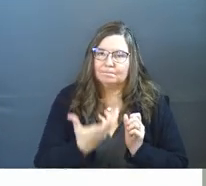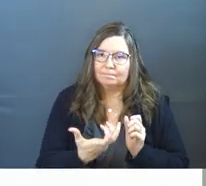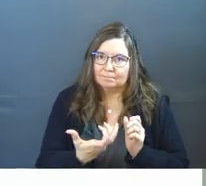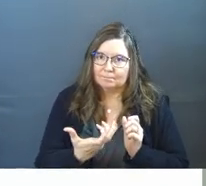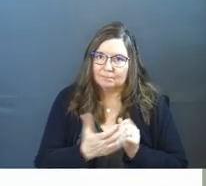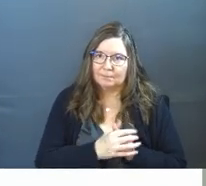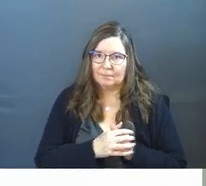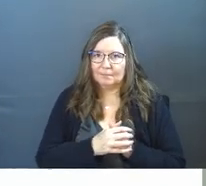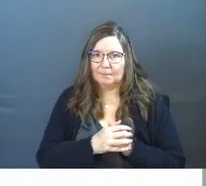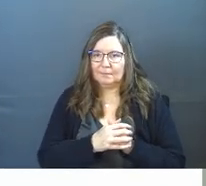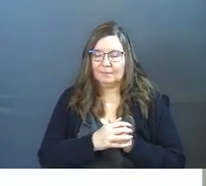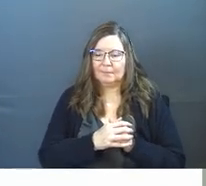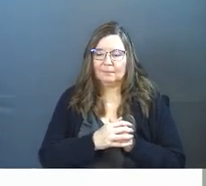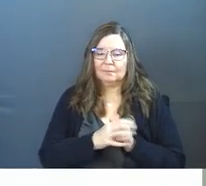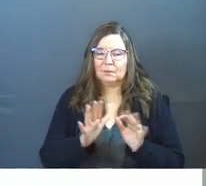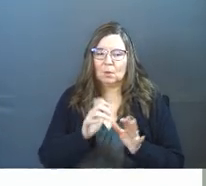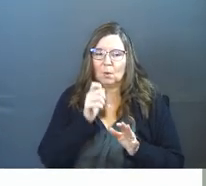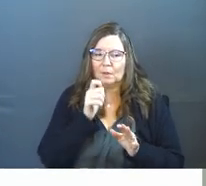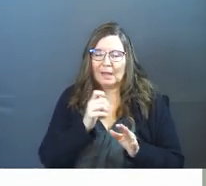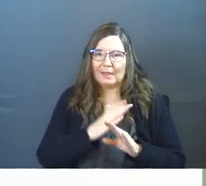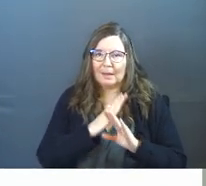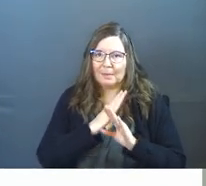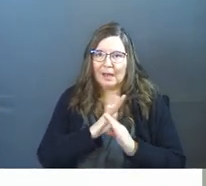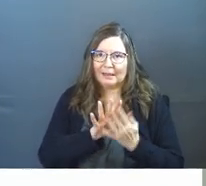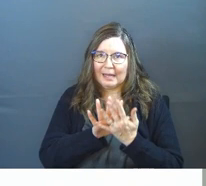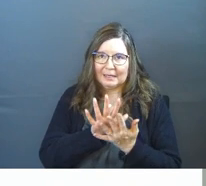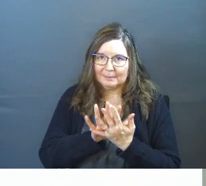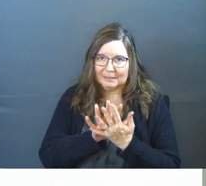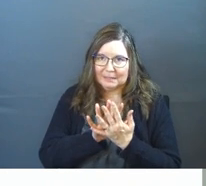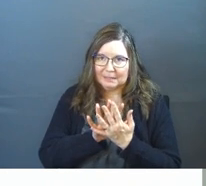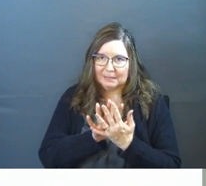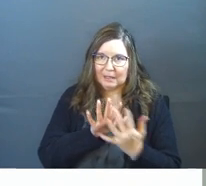story. Don't let that block the intimacy.